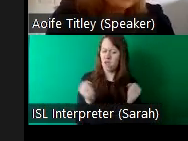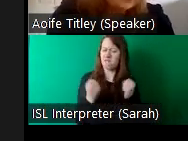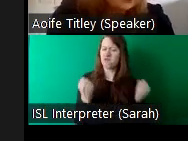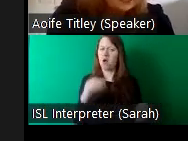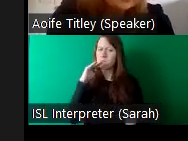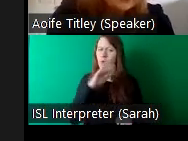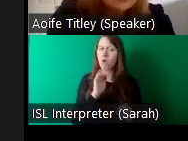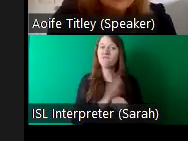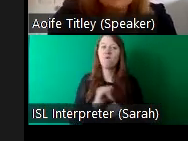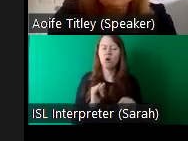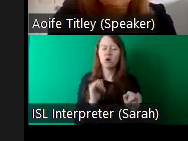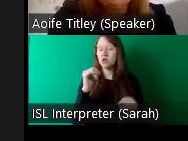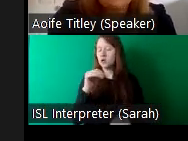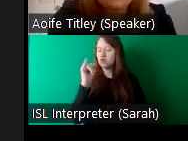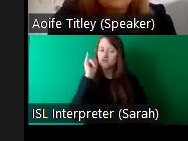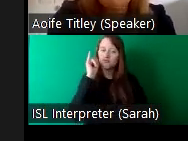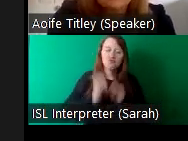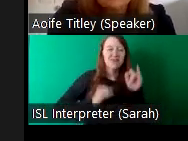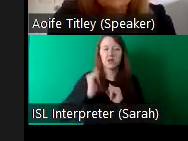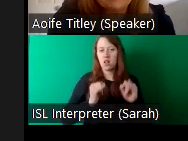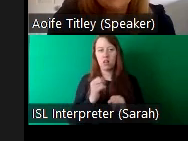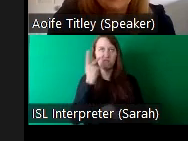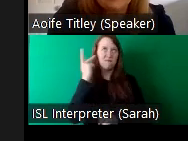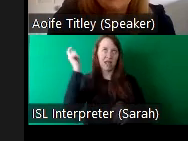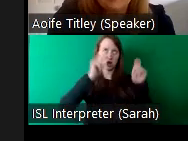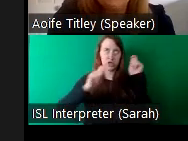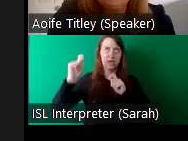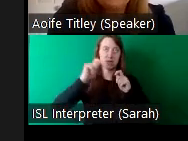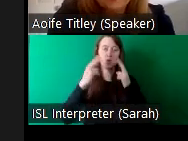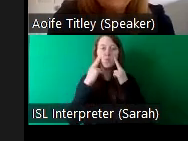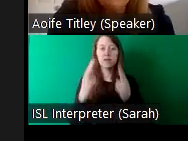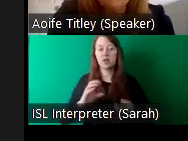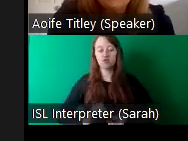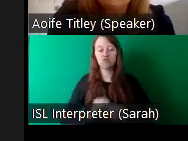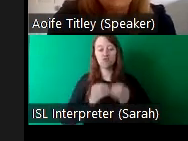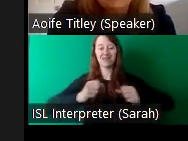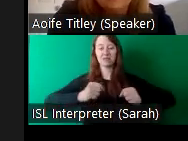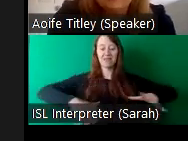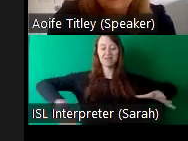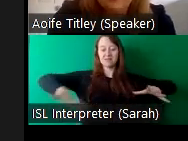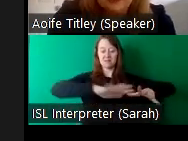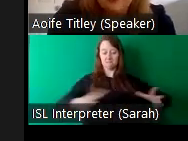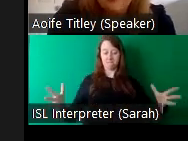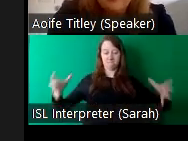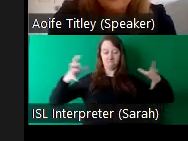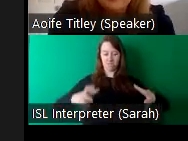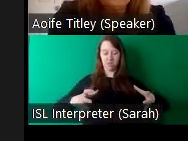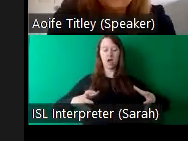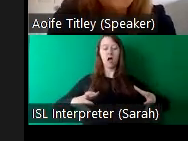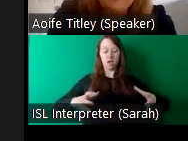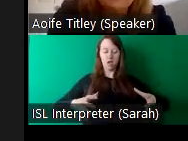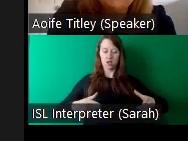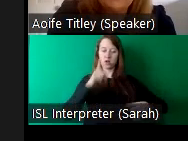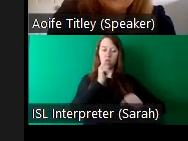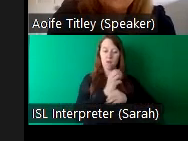on positionality, and I suppose really creating a space to explore our own ethnic identity in particular, and how